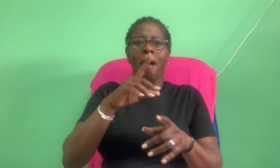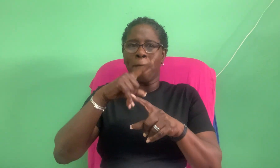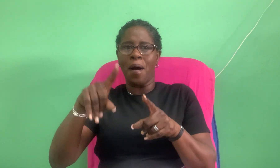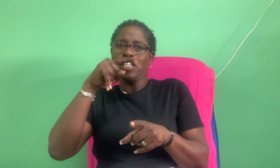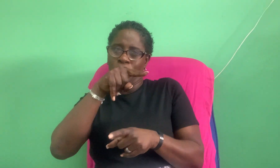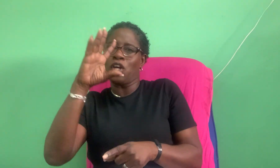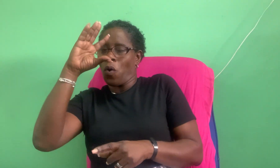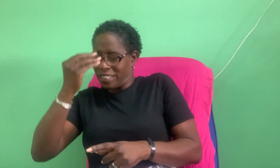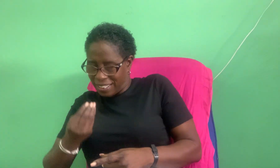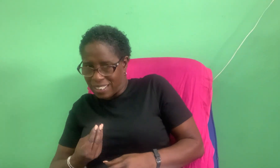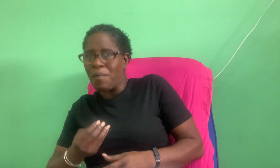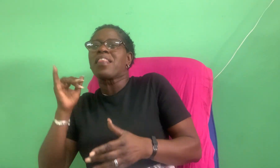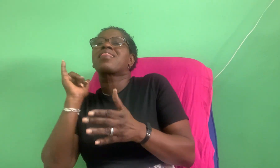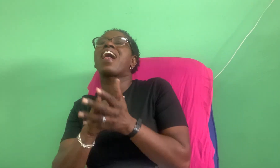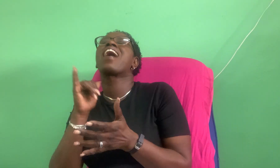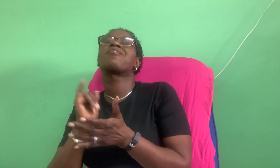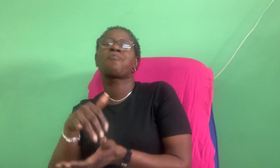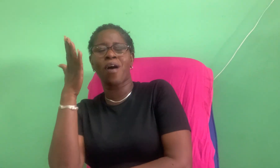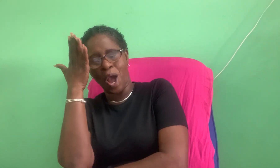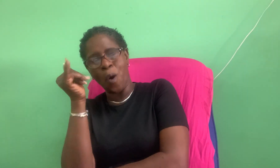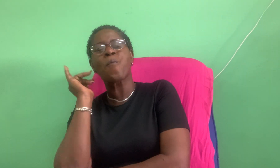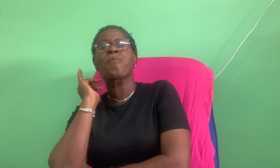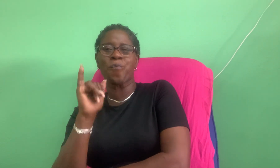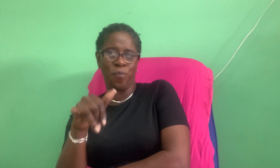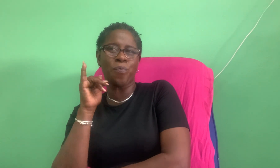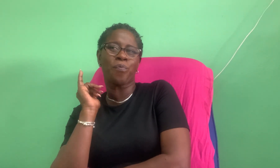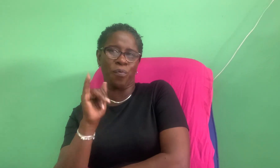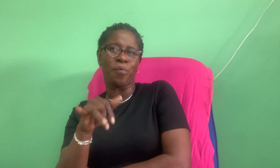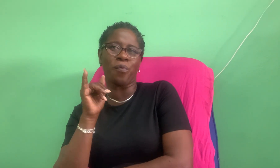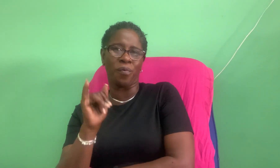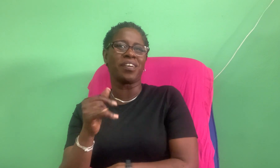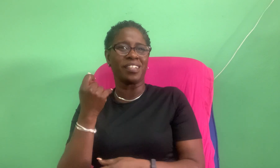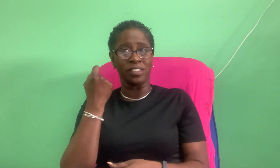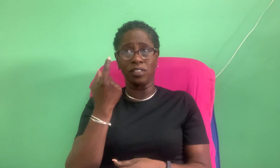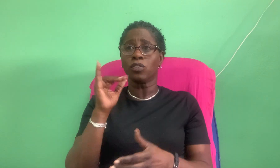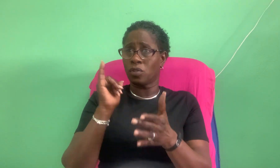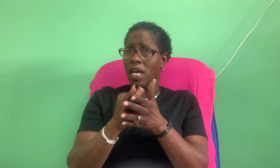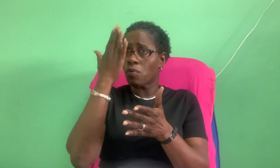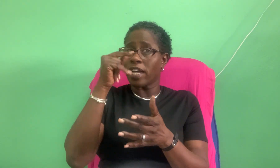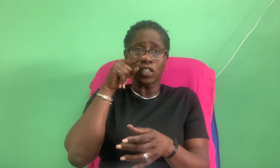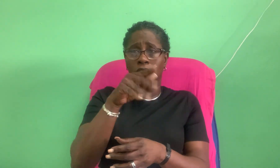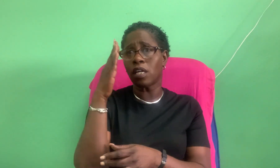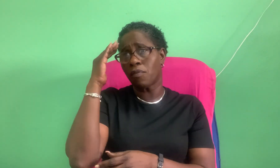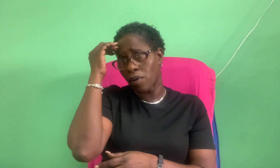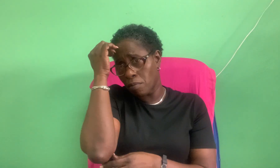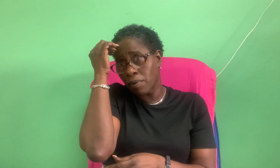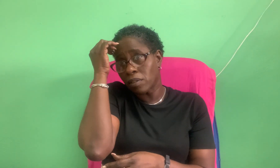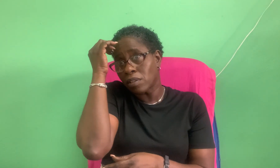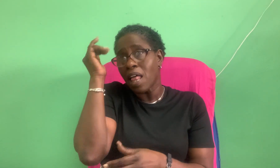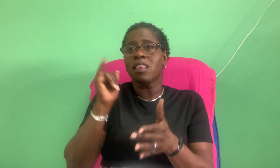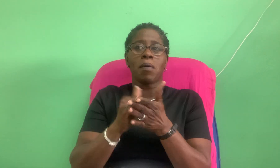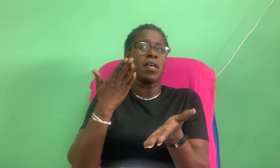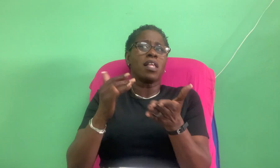disorder at heart, is most likely one of the reasons and vulnerabilities that I had to experiencing trafficking in the first